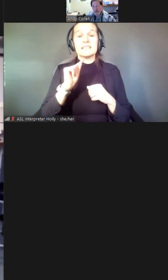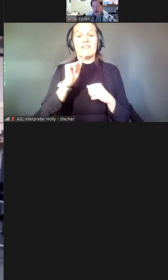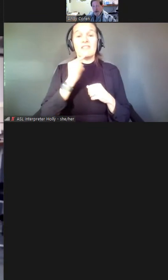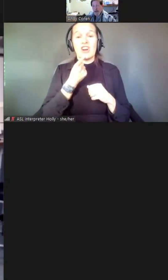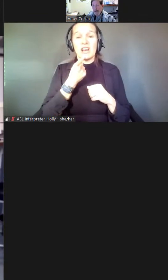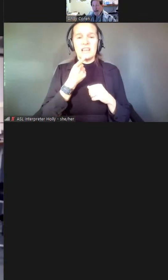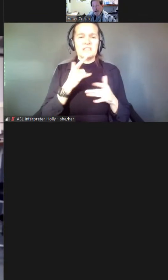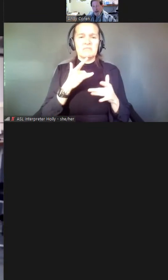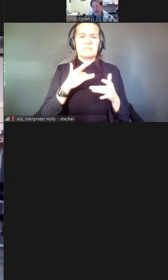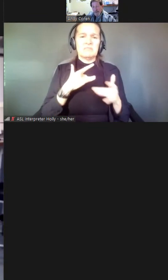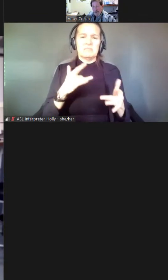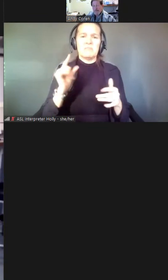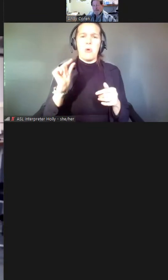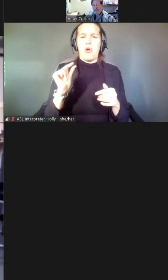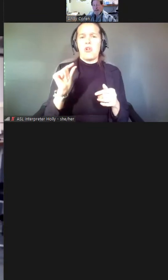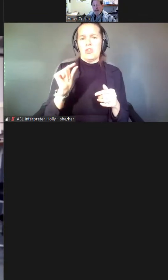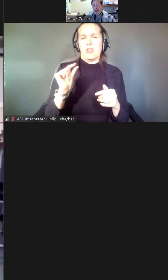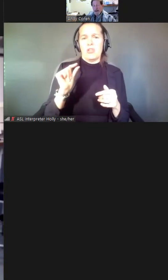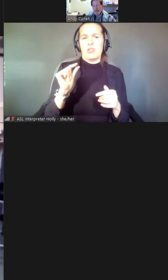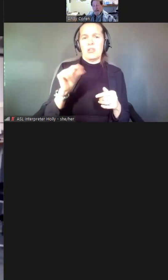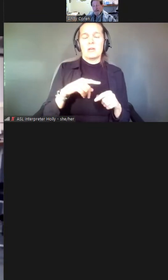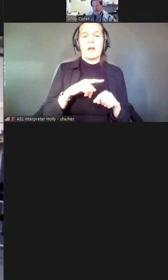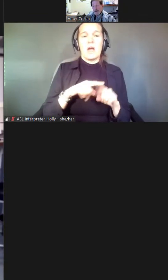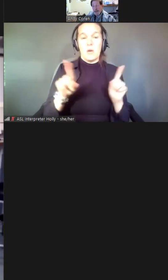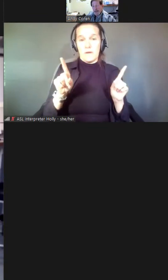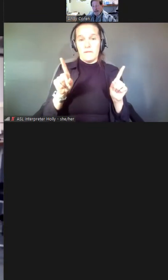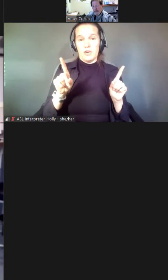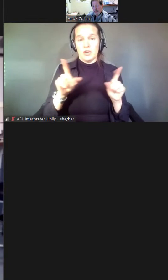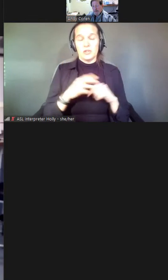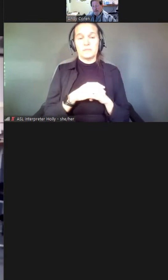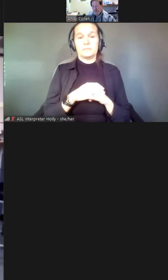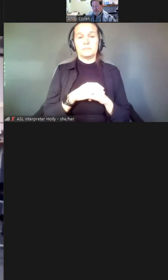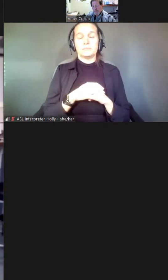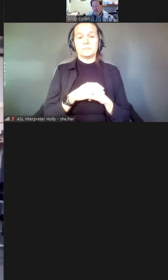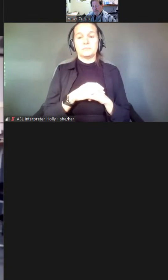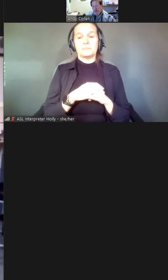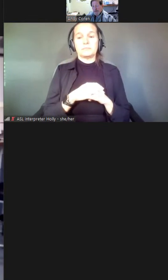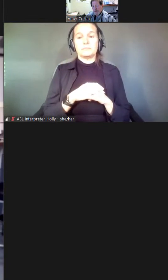very small. However, the